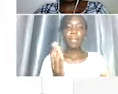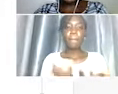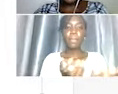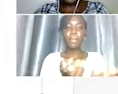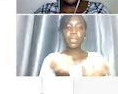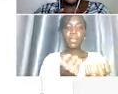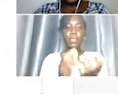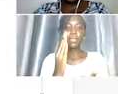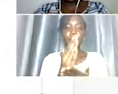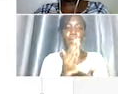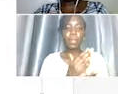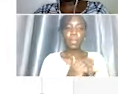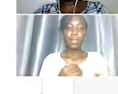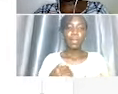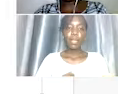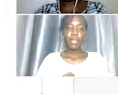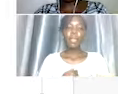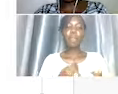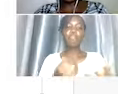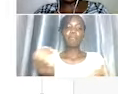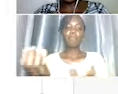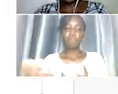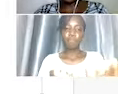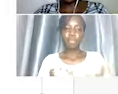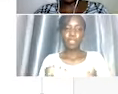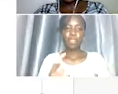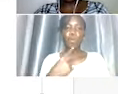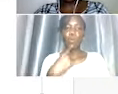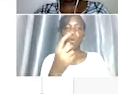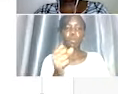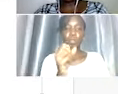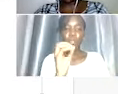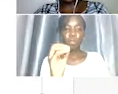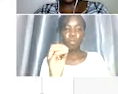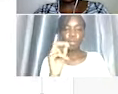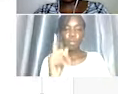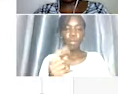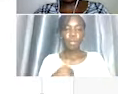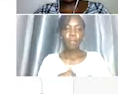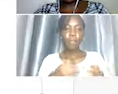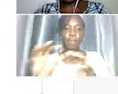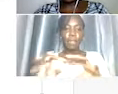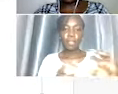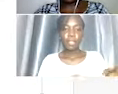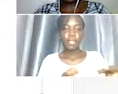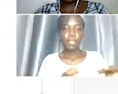have marketing, we have conflict management at workplace, we have building a